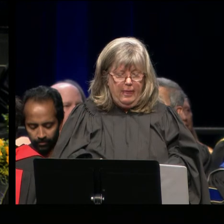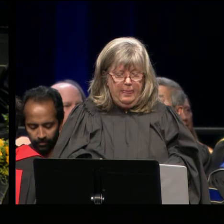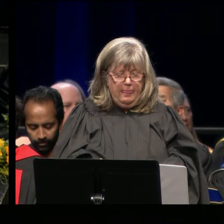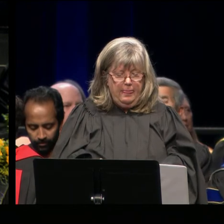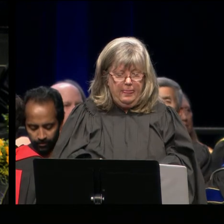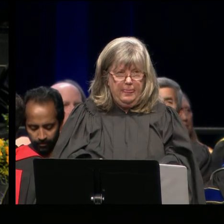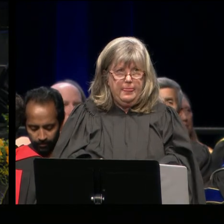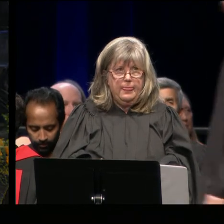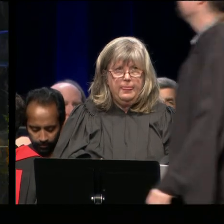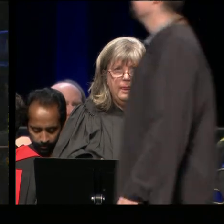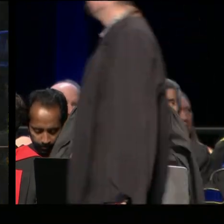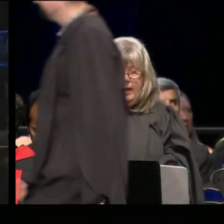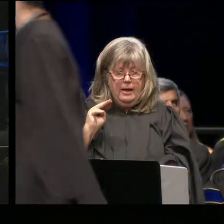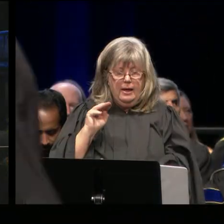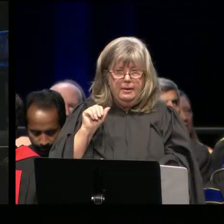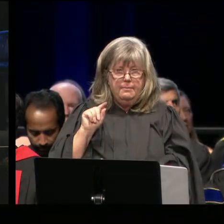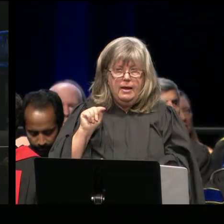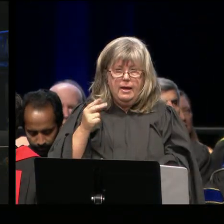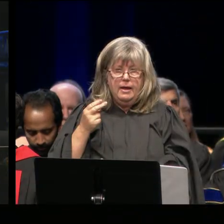Matthew Leahy.